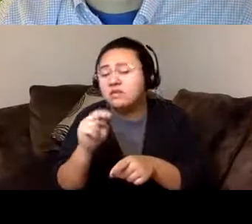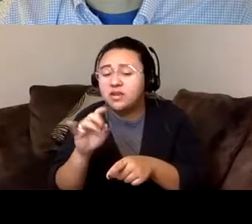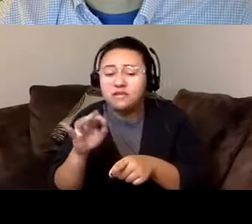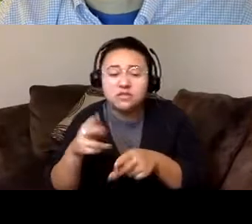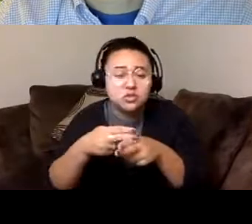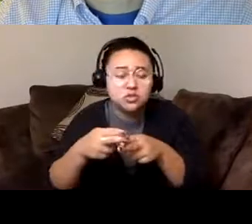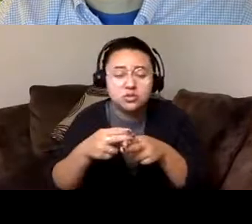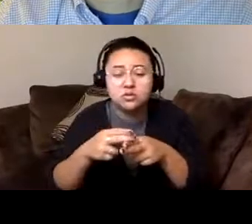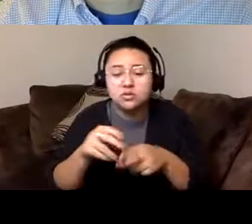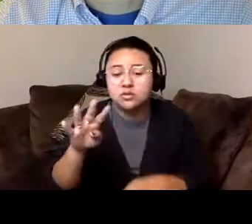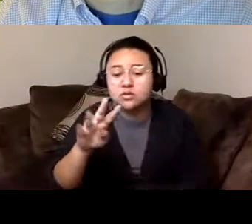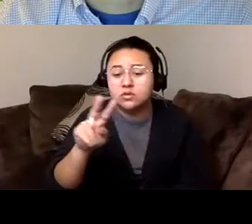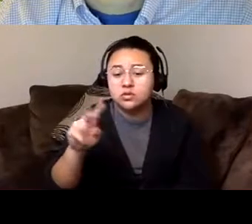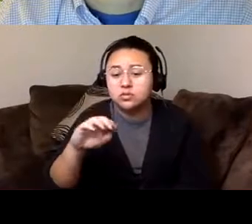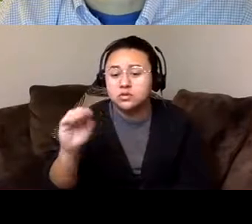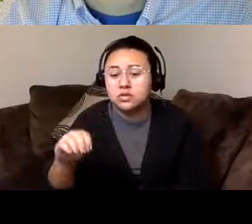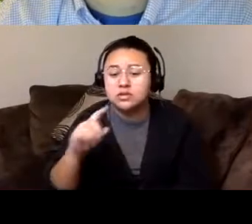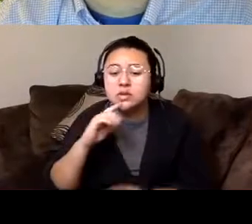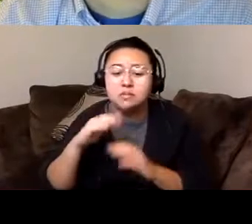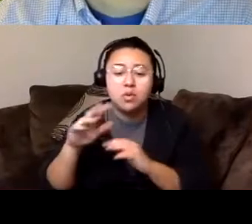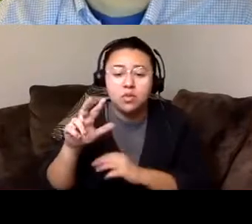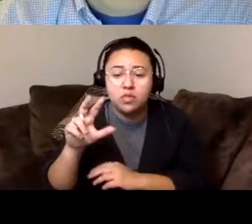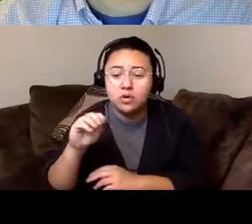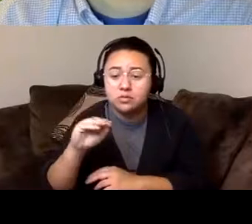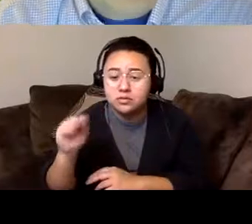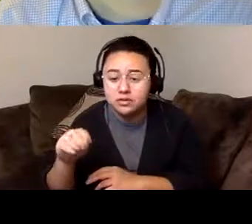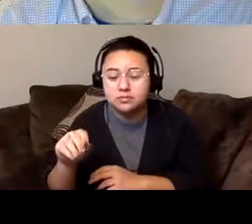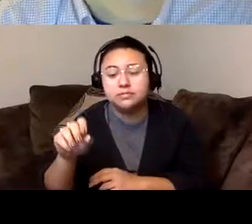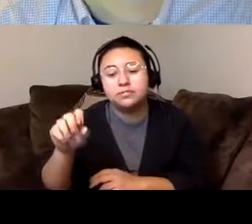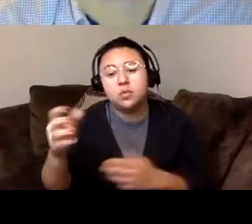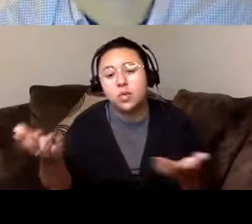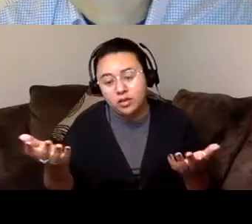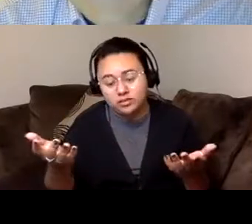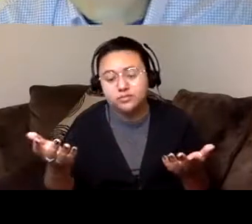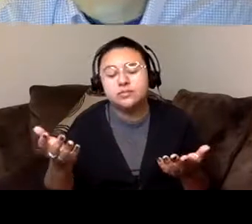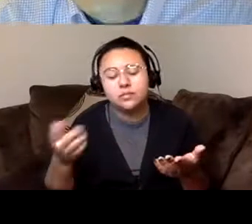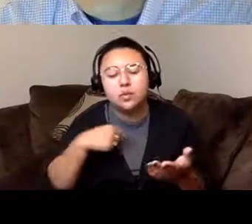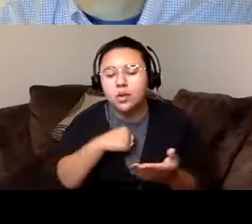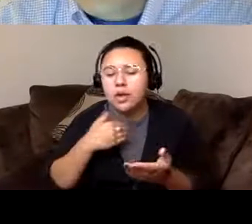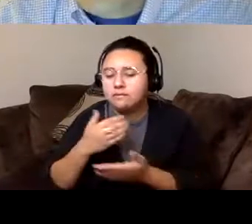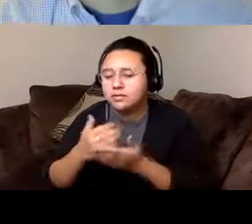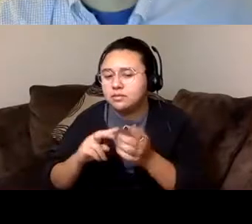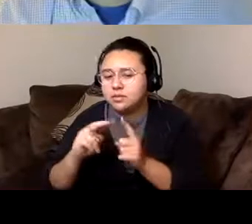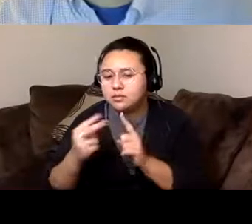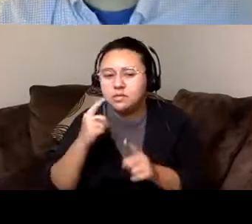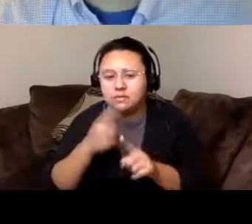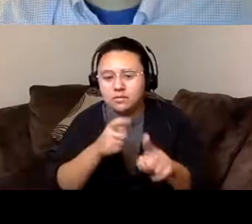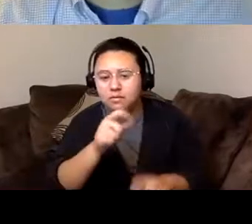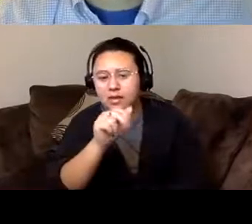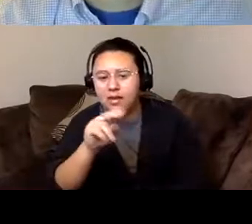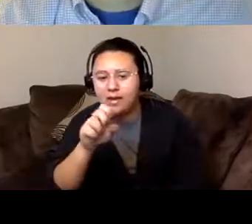42% say more than 30%. Well, we'll have some insights on that from Ann,